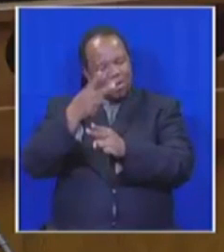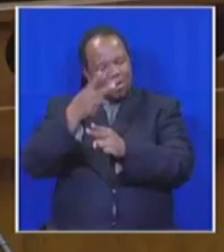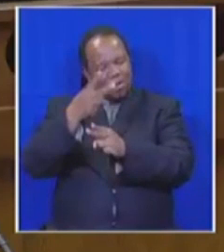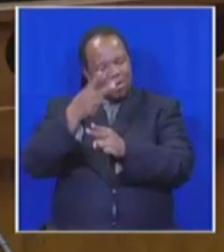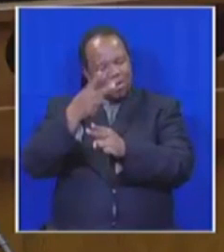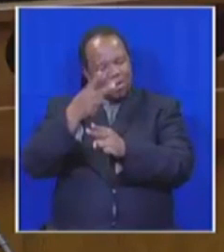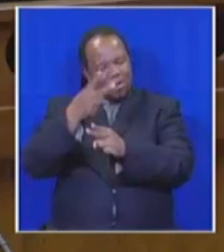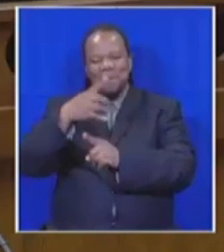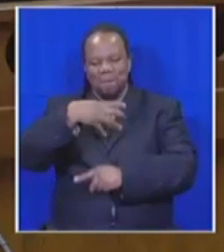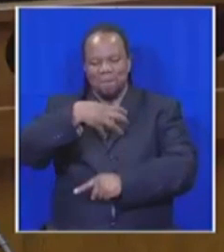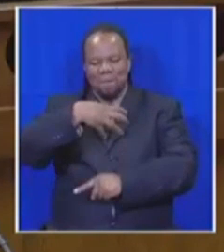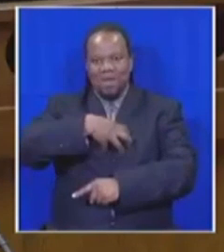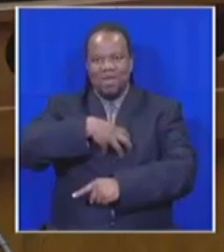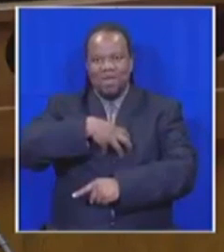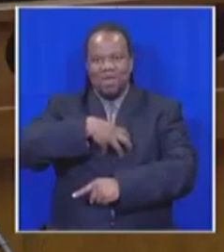Tshwane.